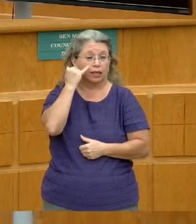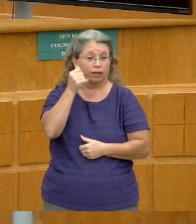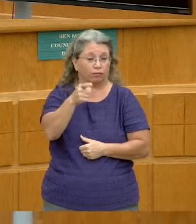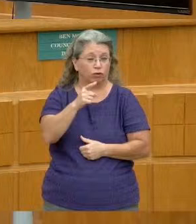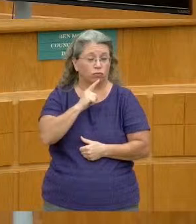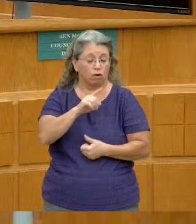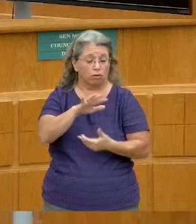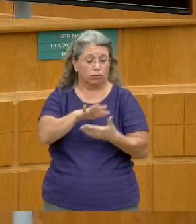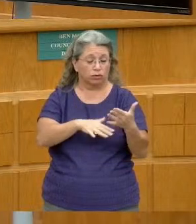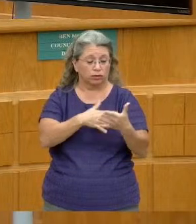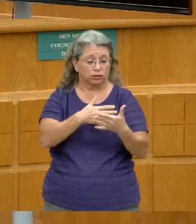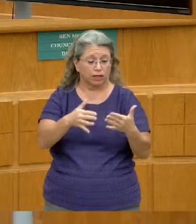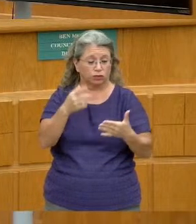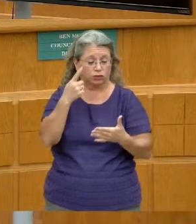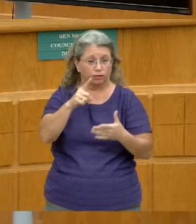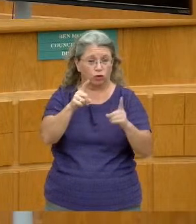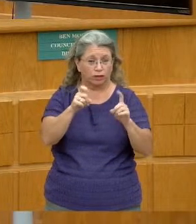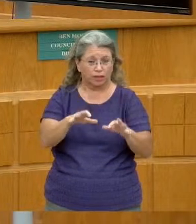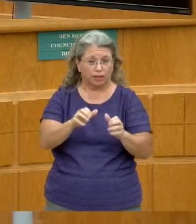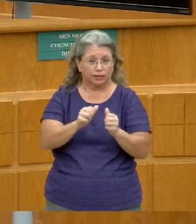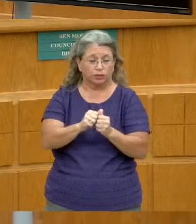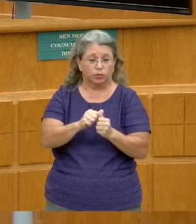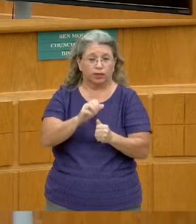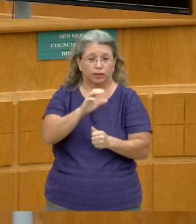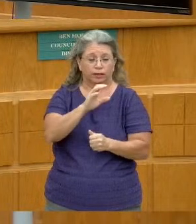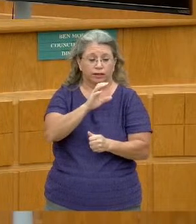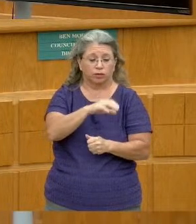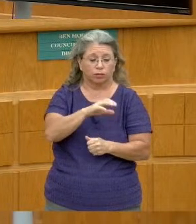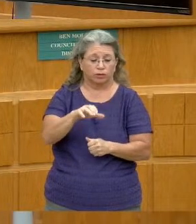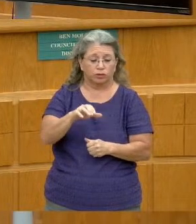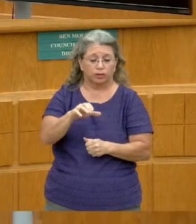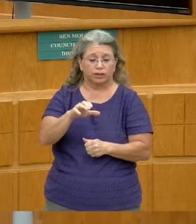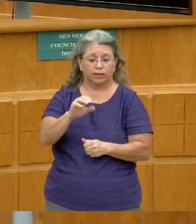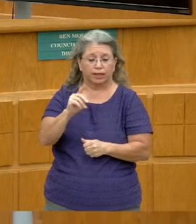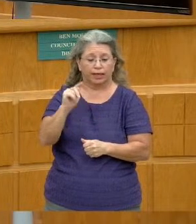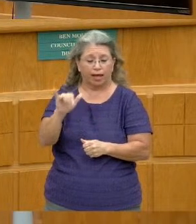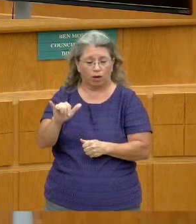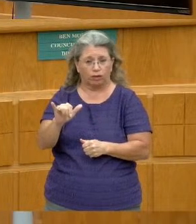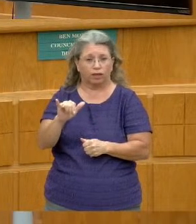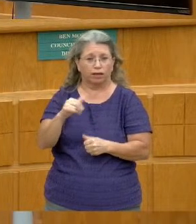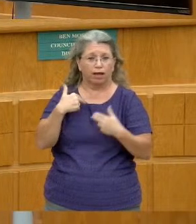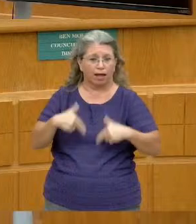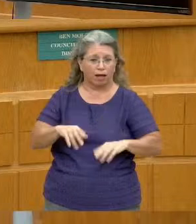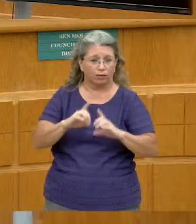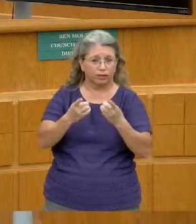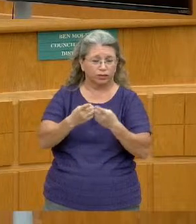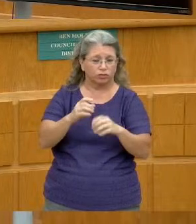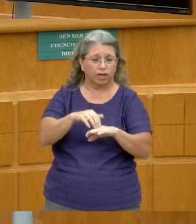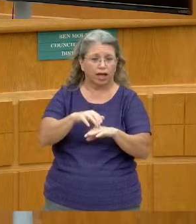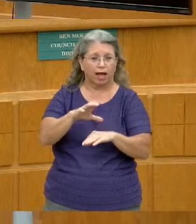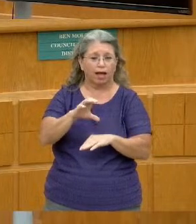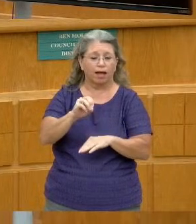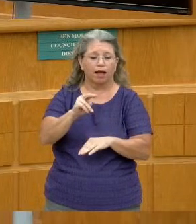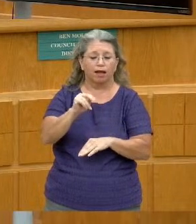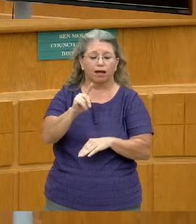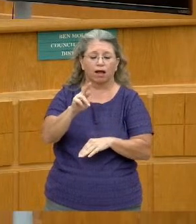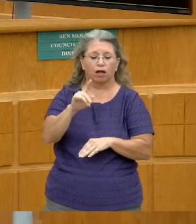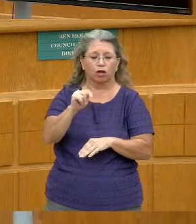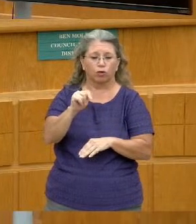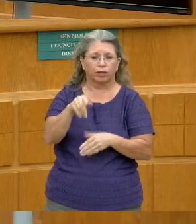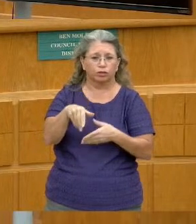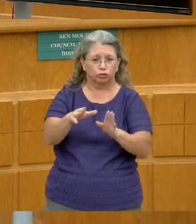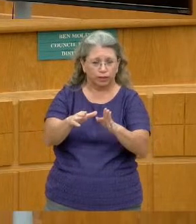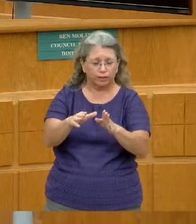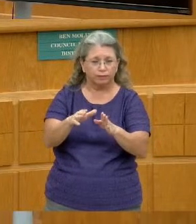test with the Corpus Christi, Nueces County Health District at the Concrete Street Amphitheater, that is going to be changed. You'll be